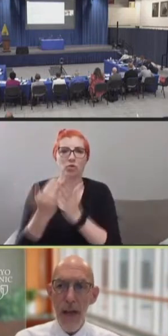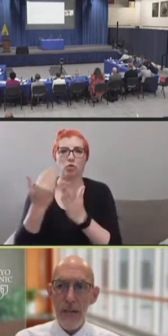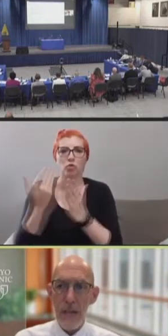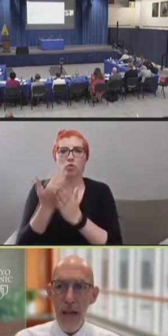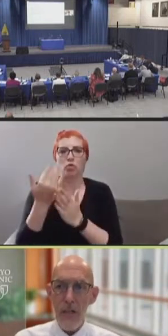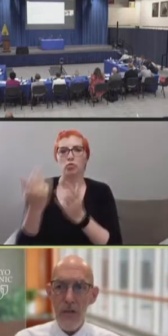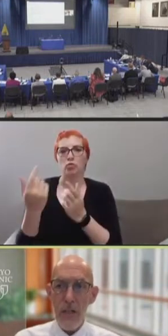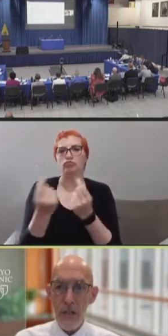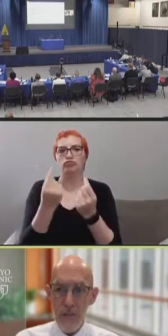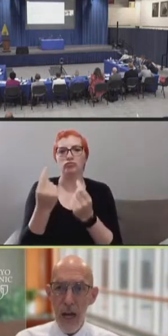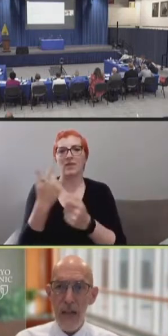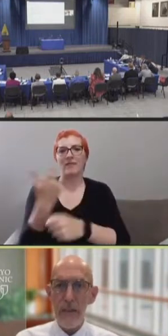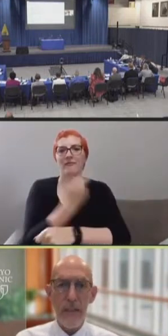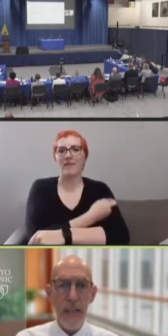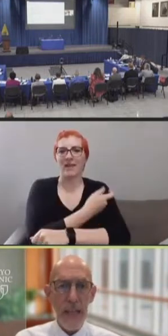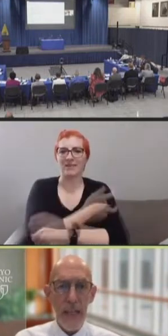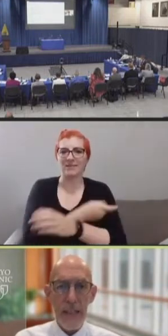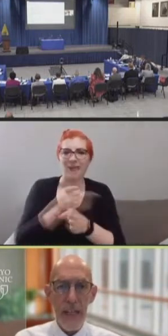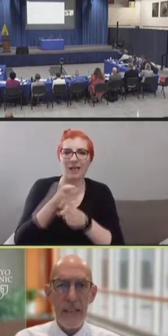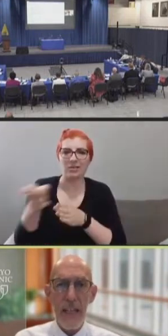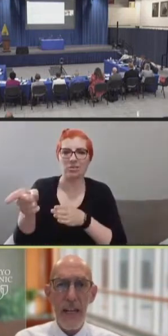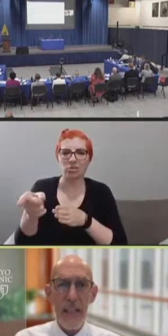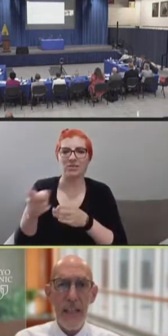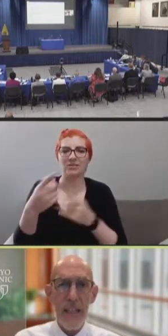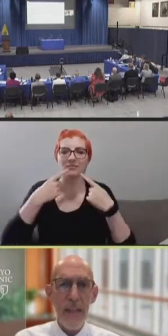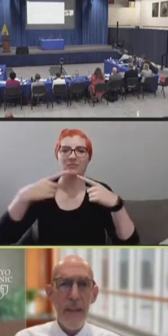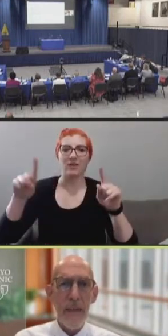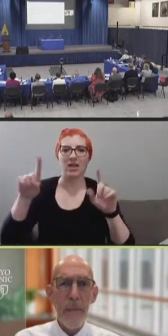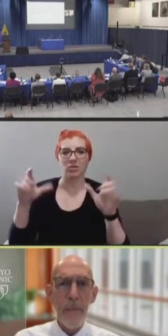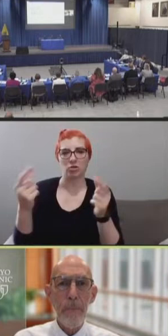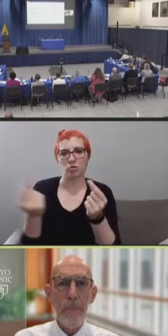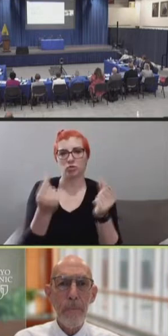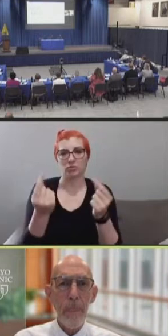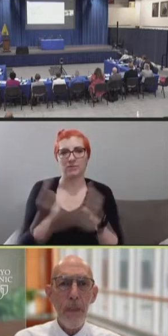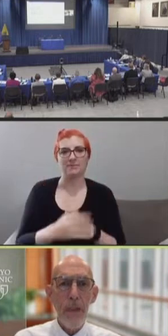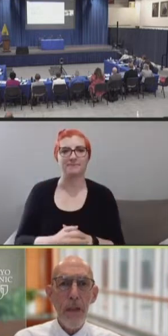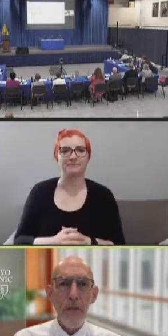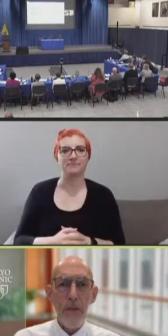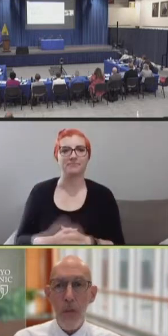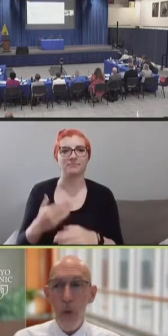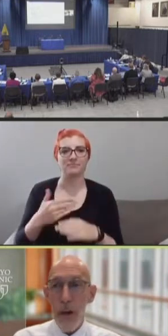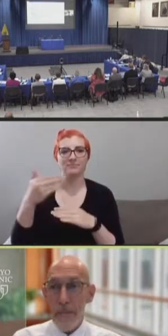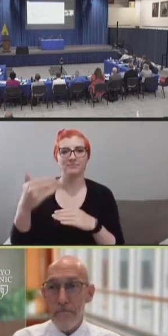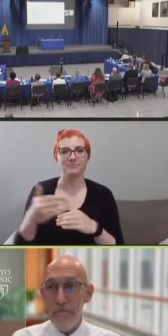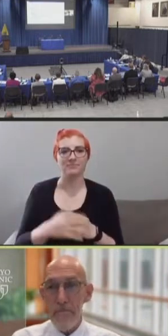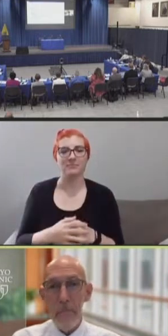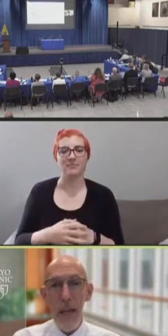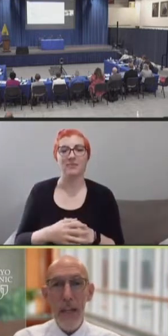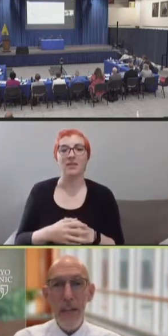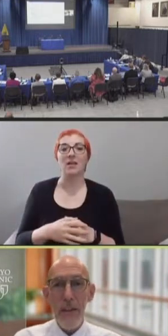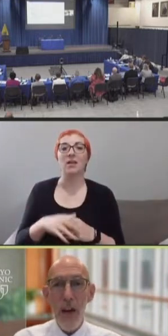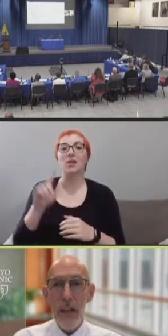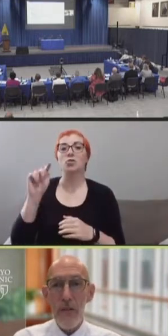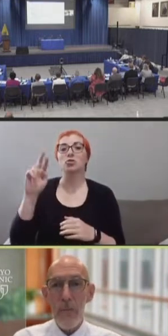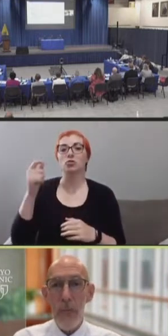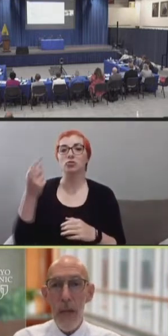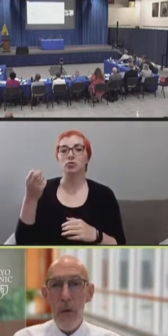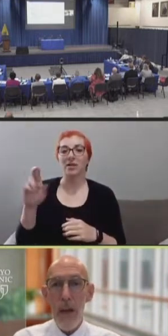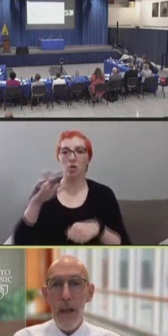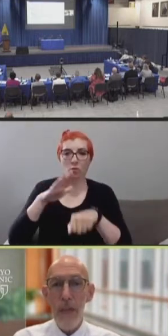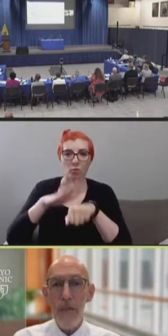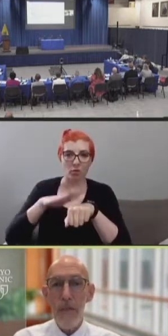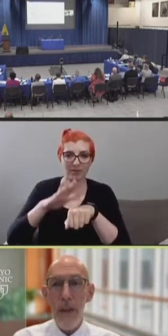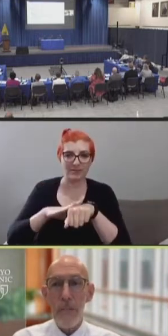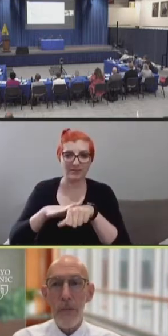that vaccinology is finally taking. Next slide. A trigger warning. Many in the audience may